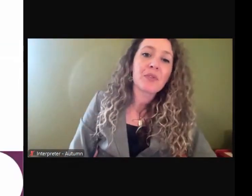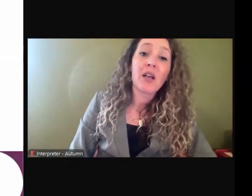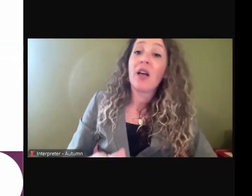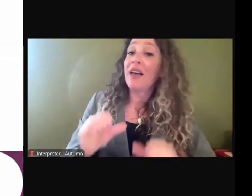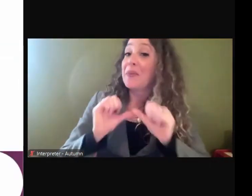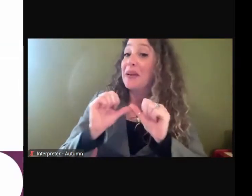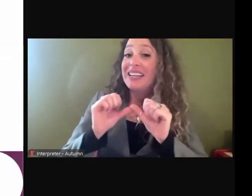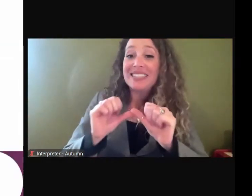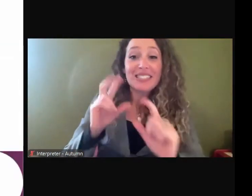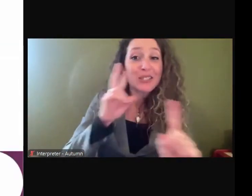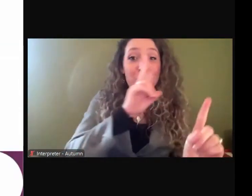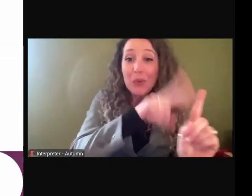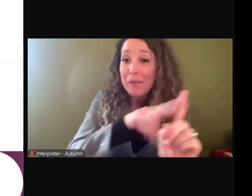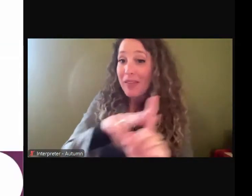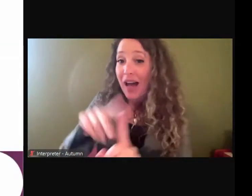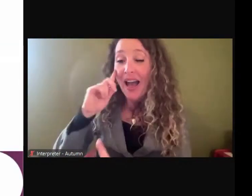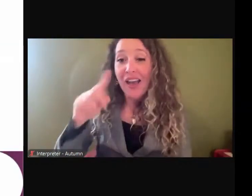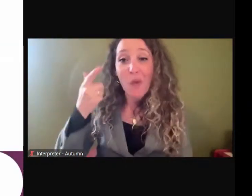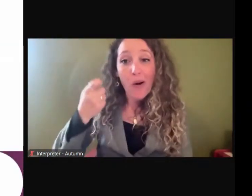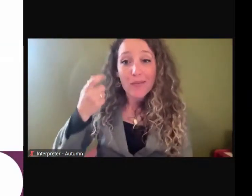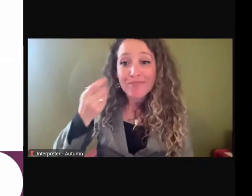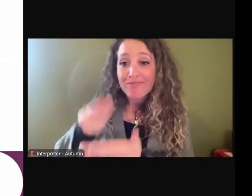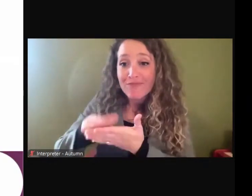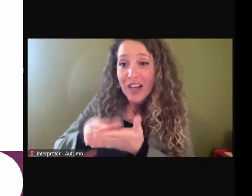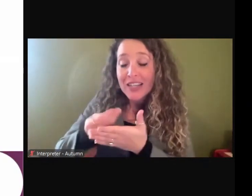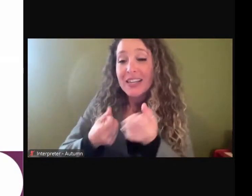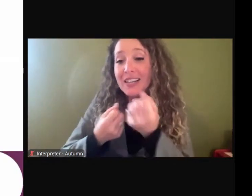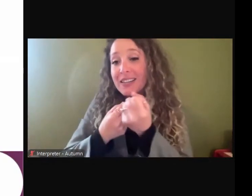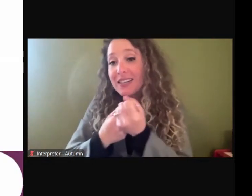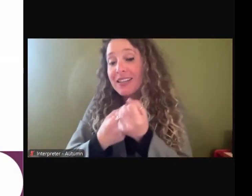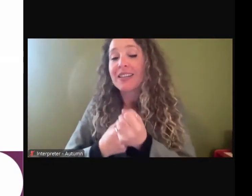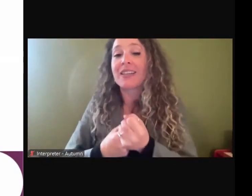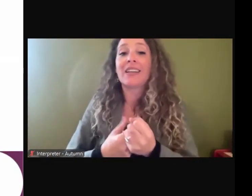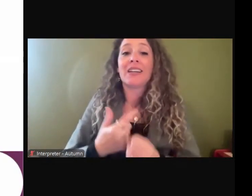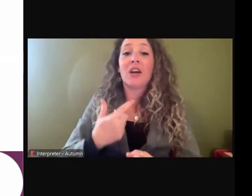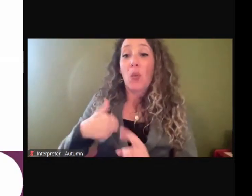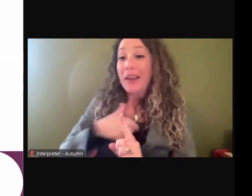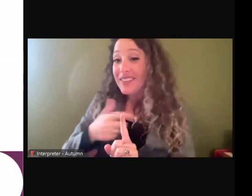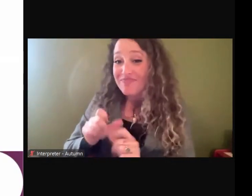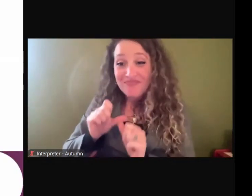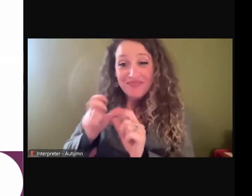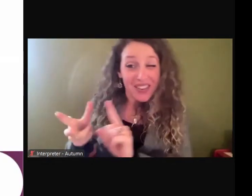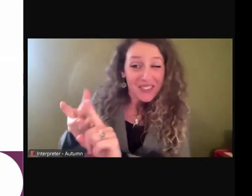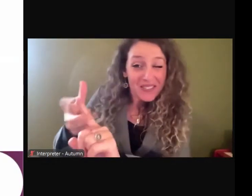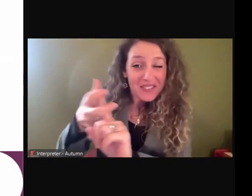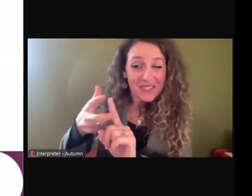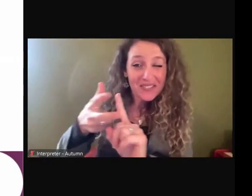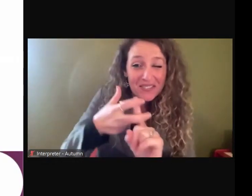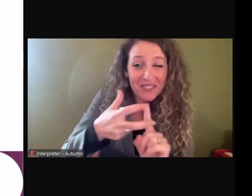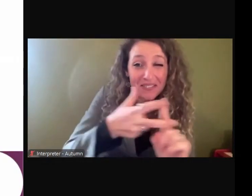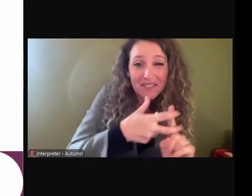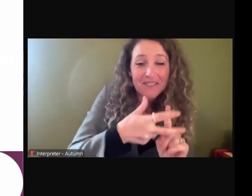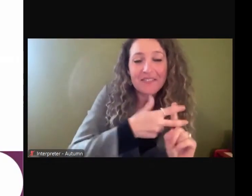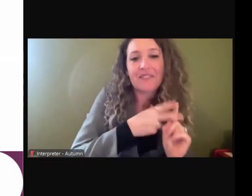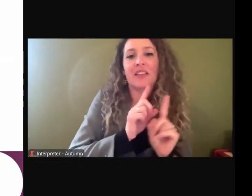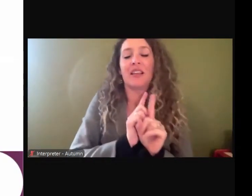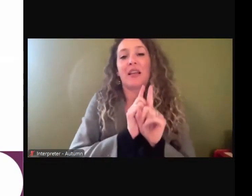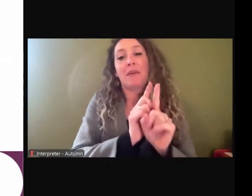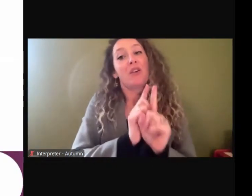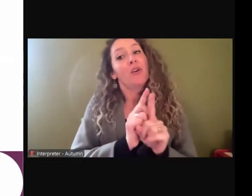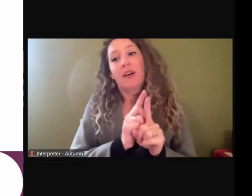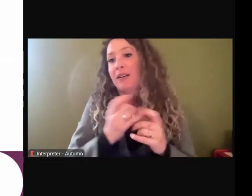funding. We continue to recruit and mentor, and that's not easy, as I know many of you are familiar in these current times.